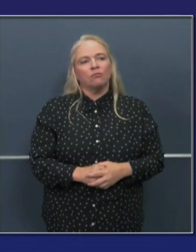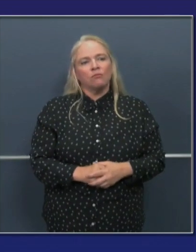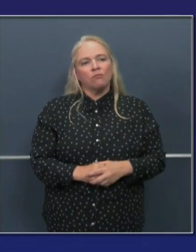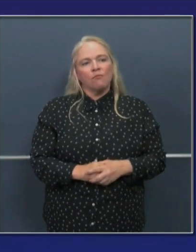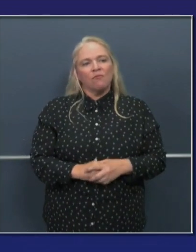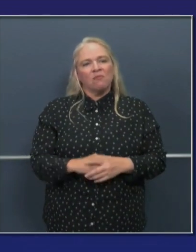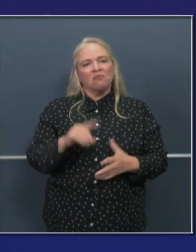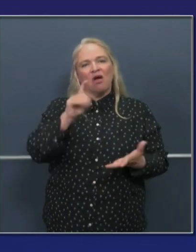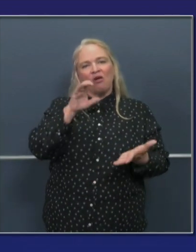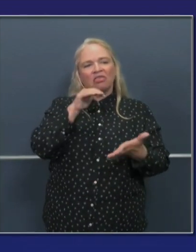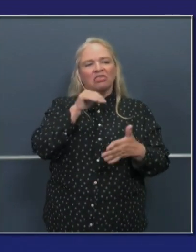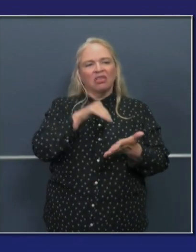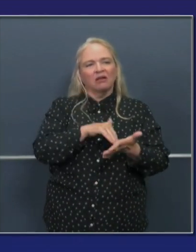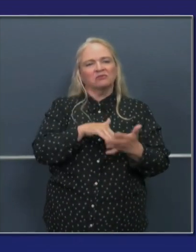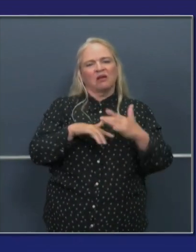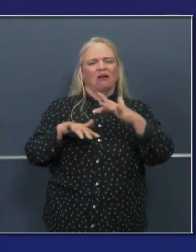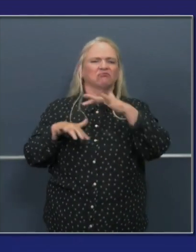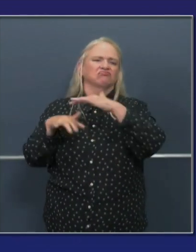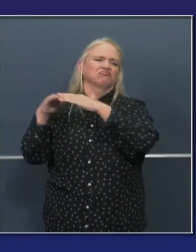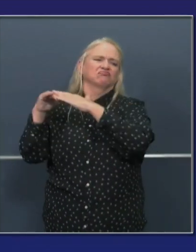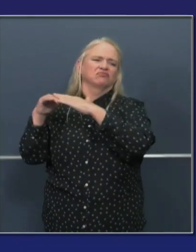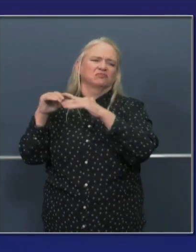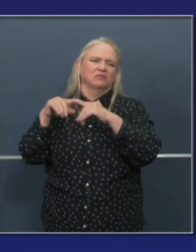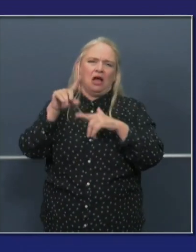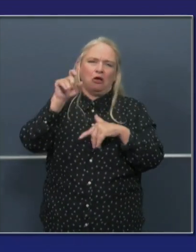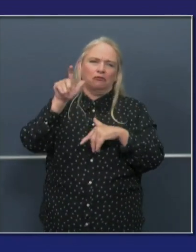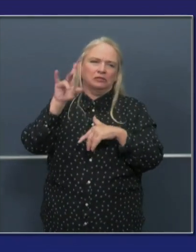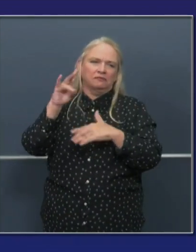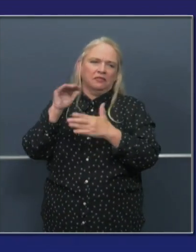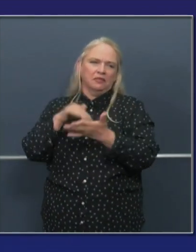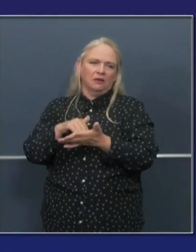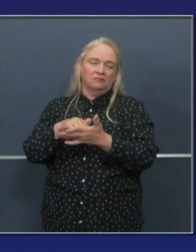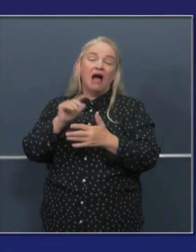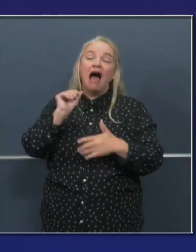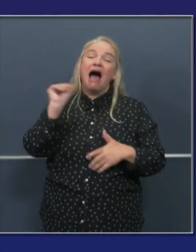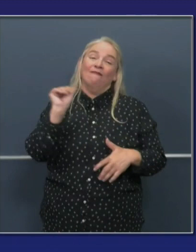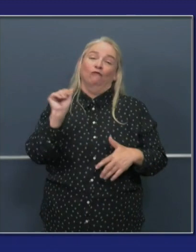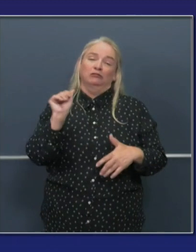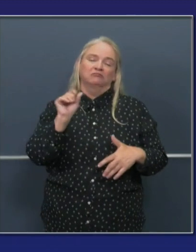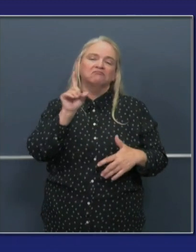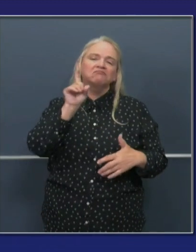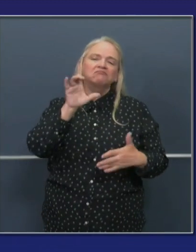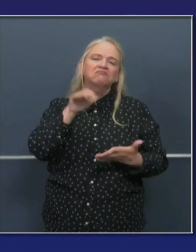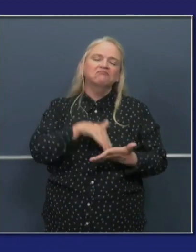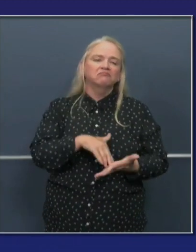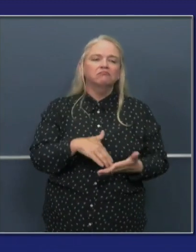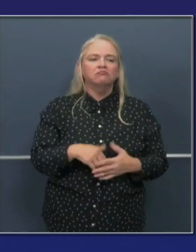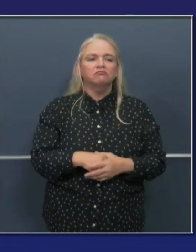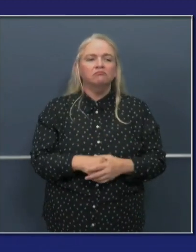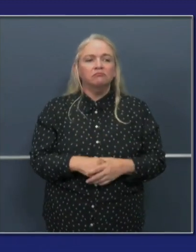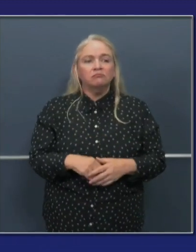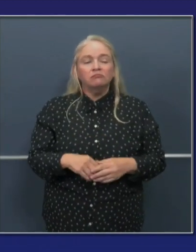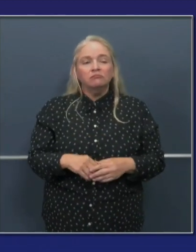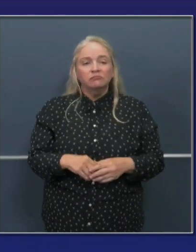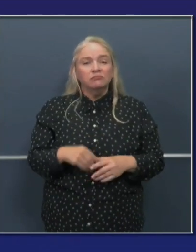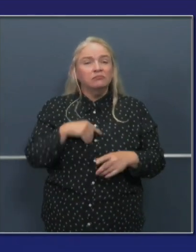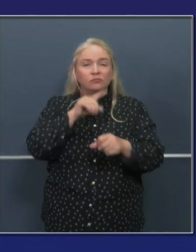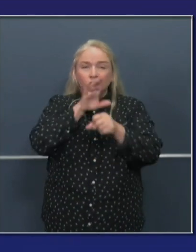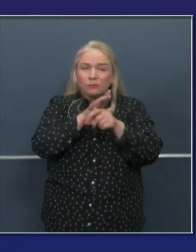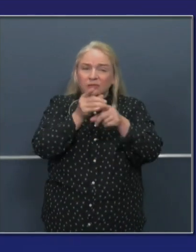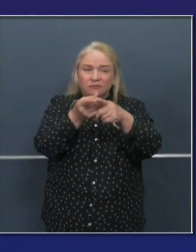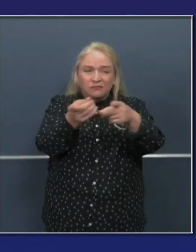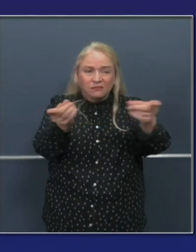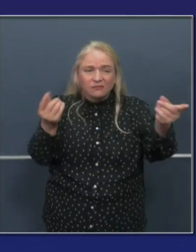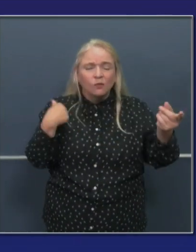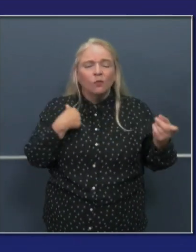tests on Saturday. So we're making good on our promise to increase testing. Remember where we were just, I